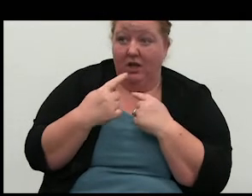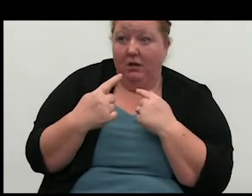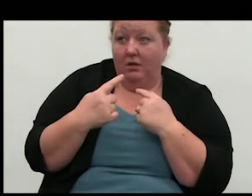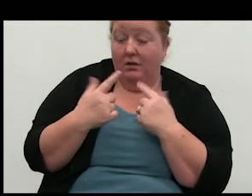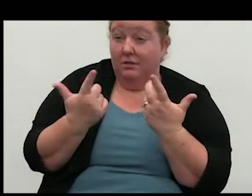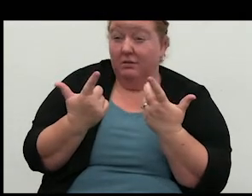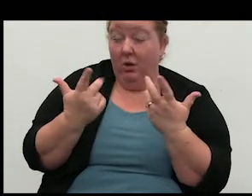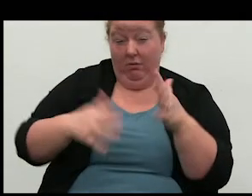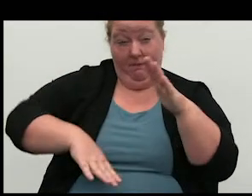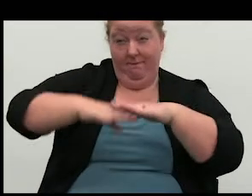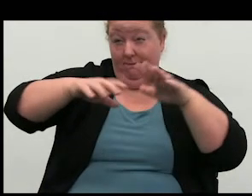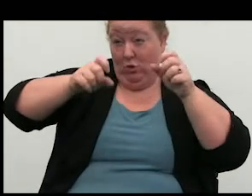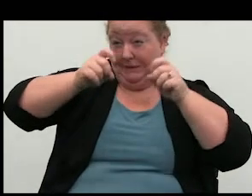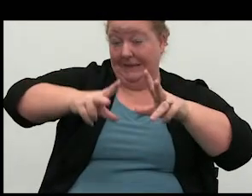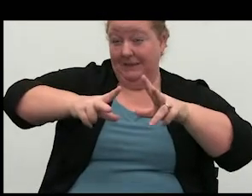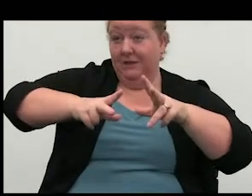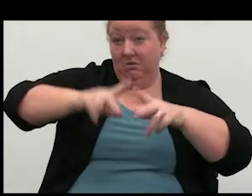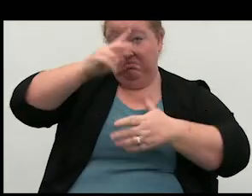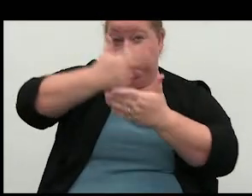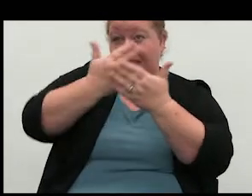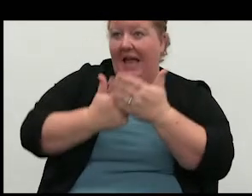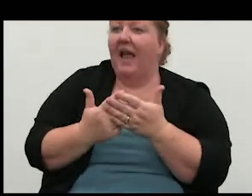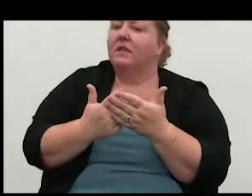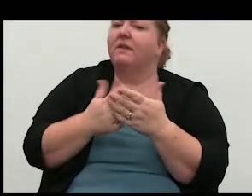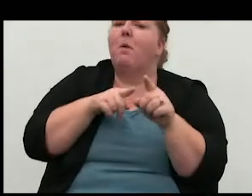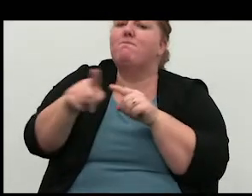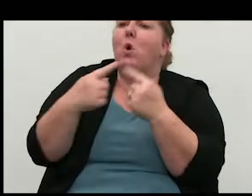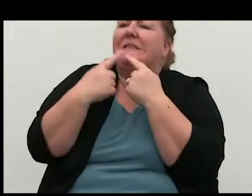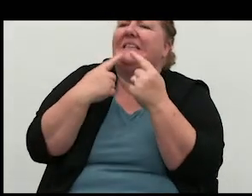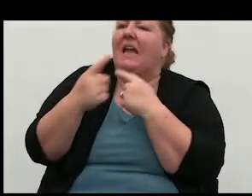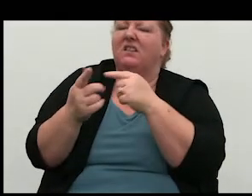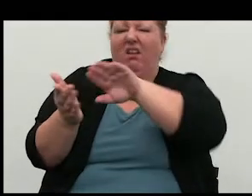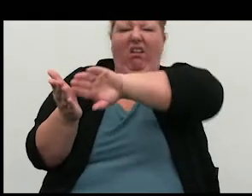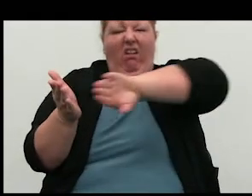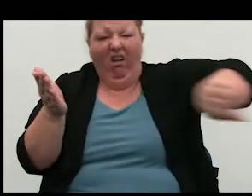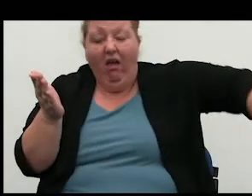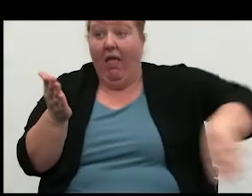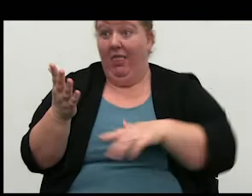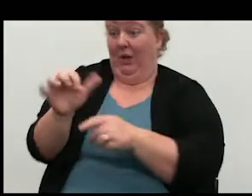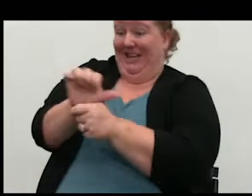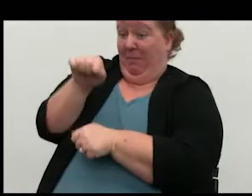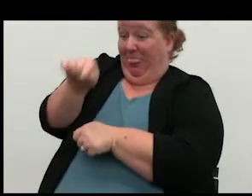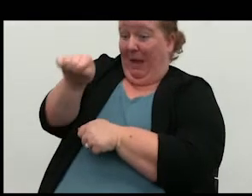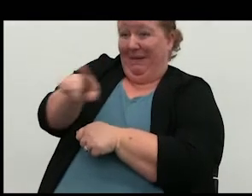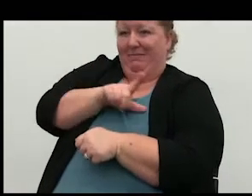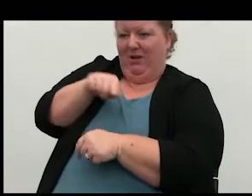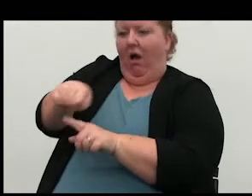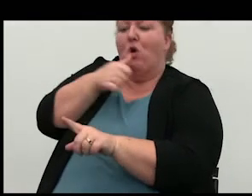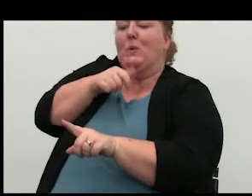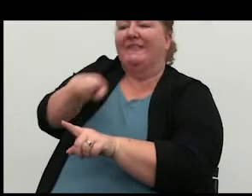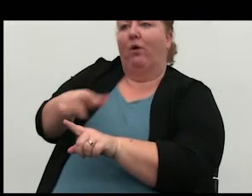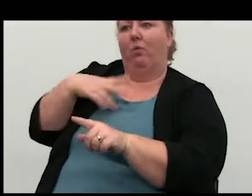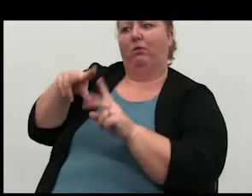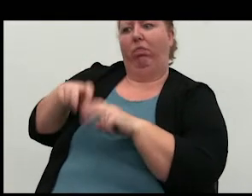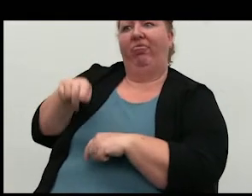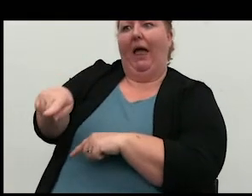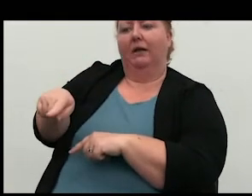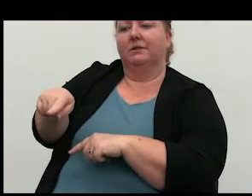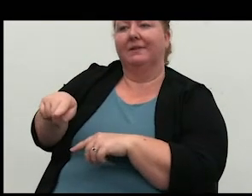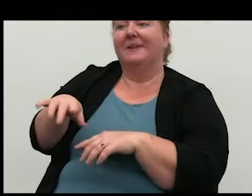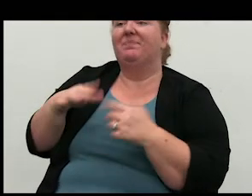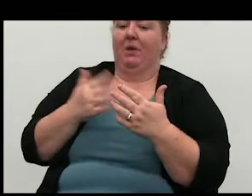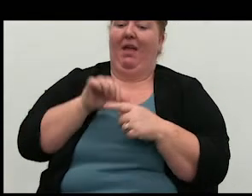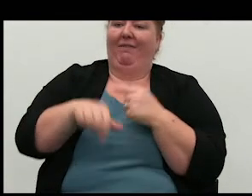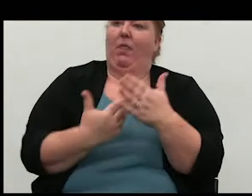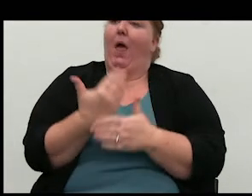system designed to throw away most of the data so they could just keep the bit that was useful. They had way too much. Since the upgrade, I think they